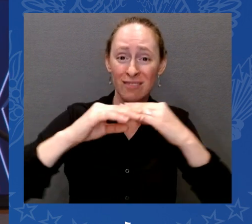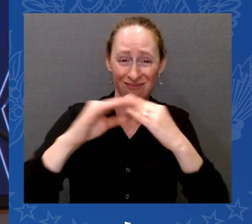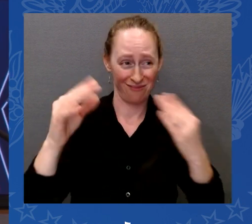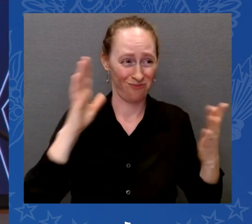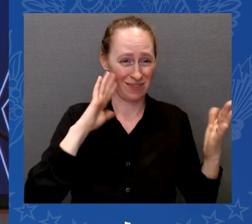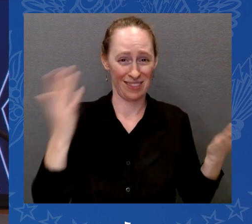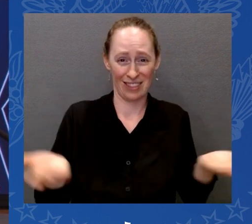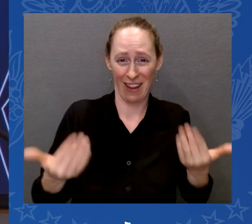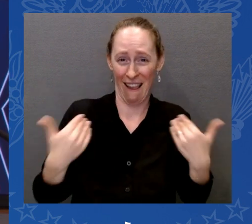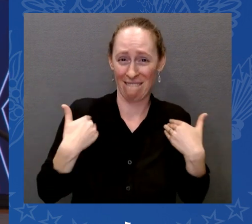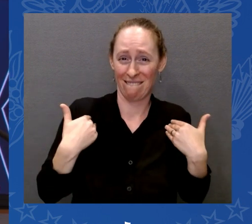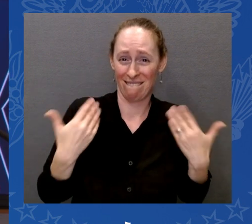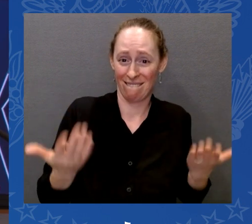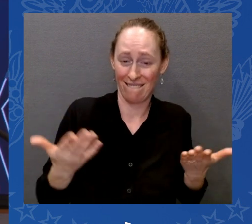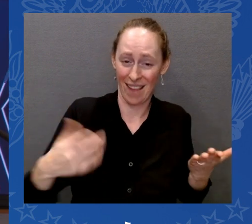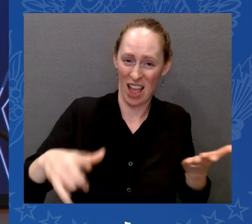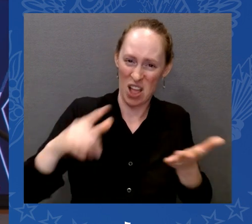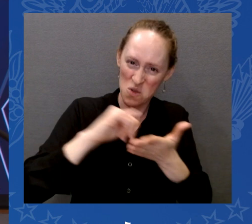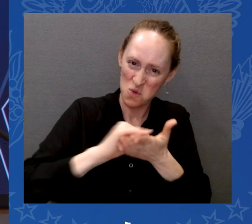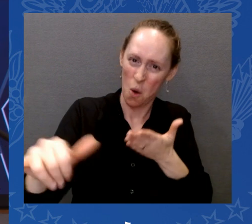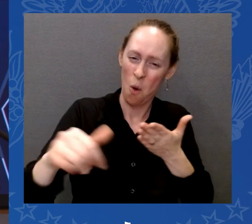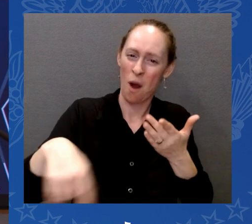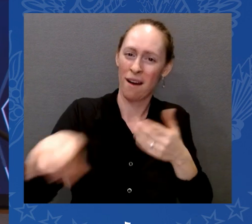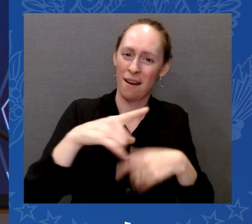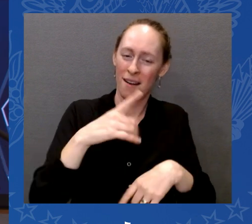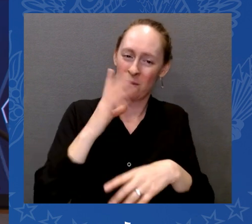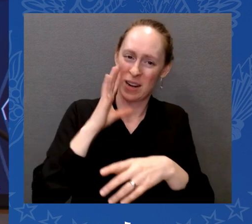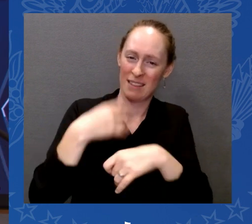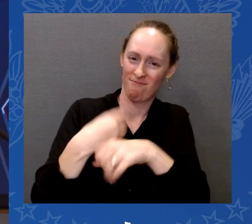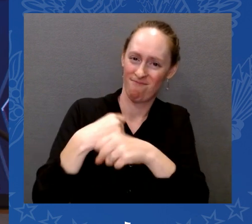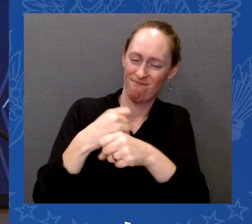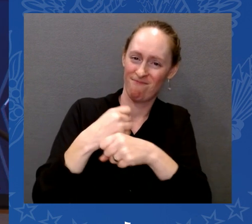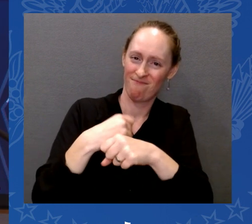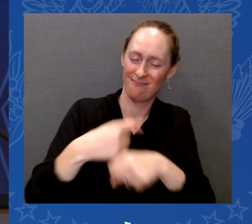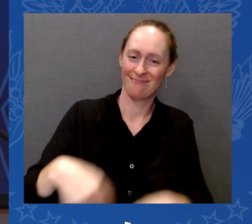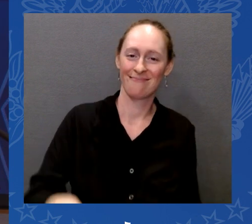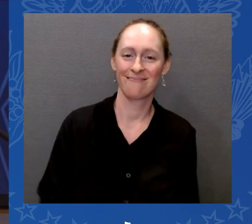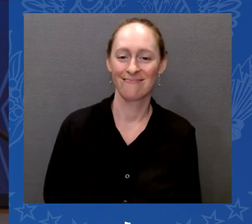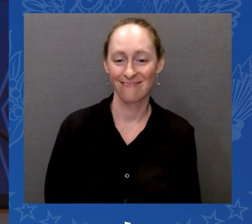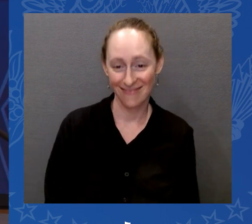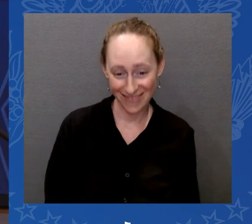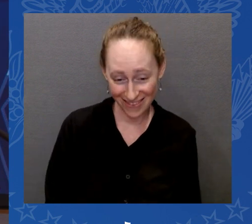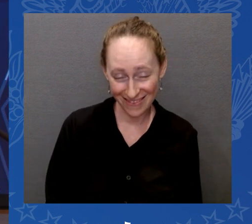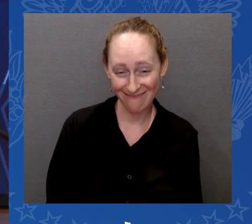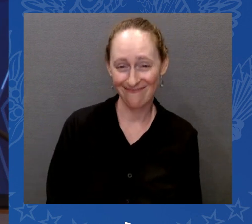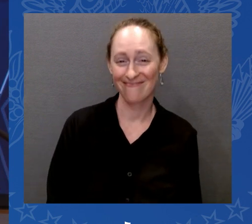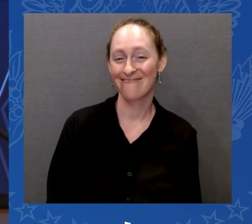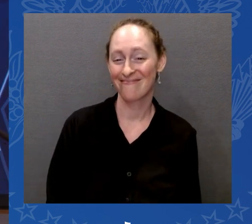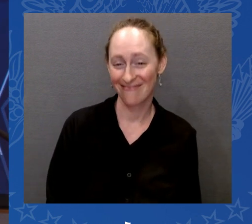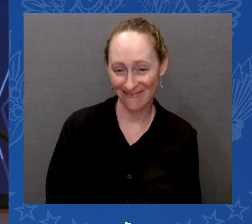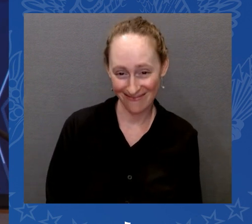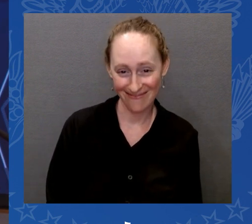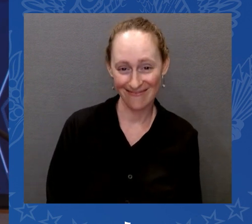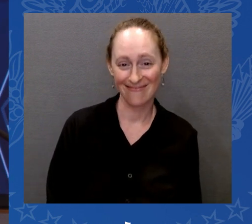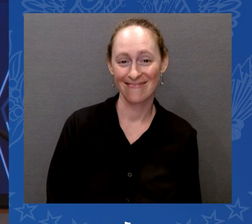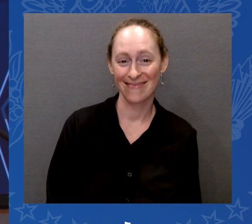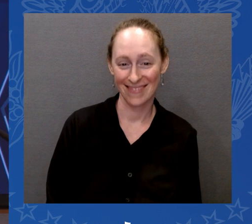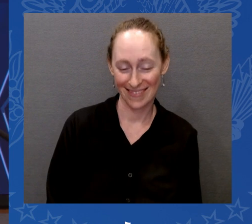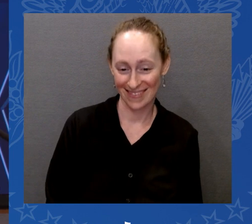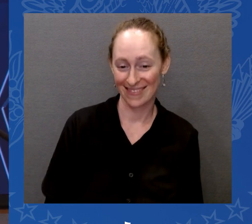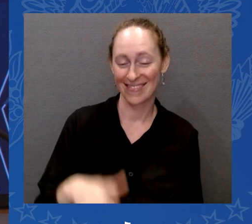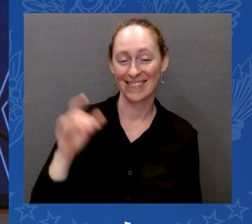So yes, in conclusion, my friends, Syracuse has always been part of President Biden's